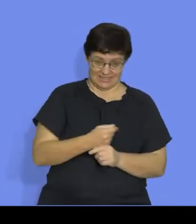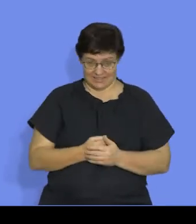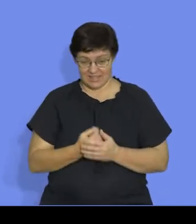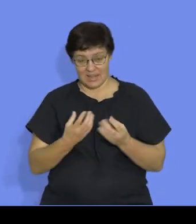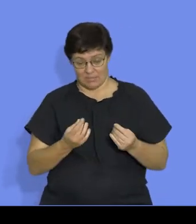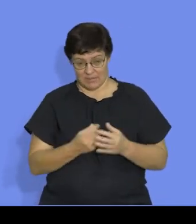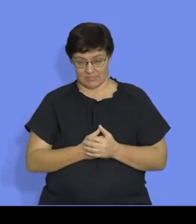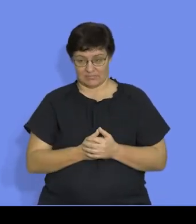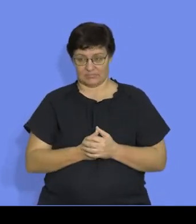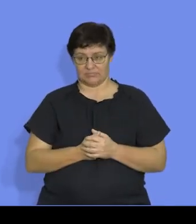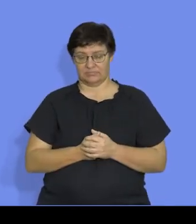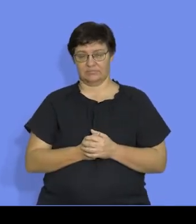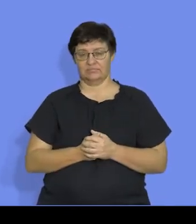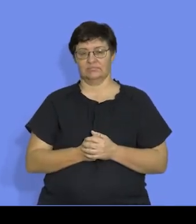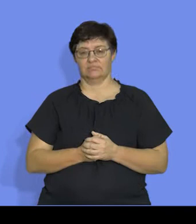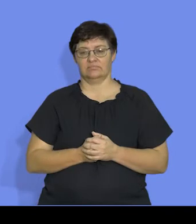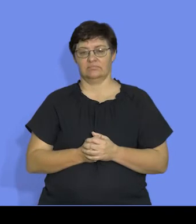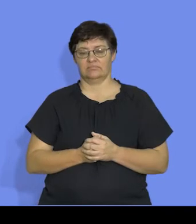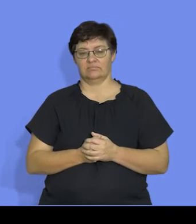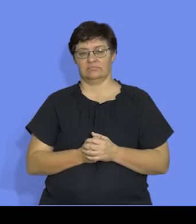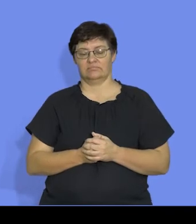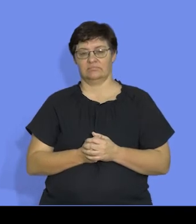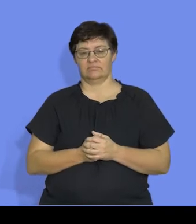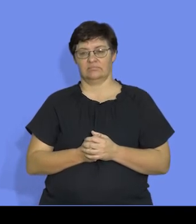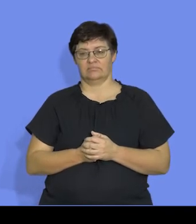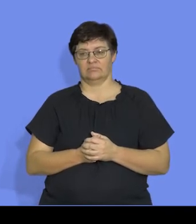number. So 42 is 1 less than 43.